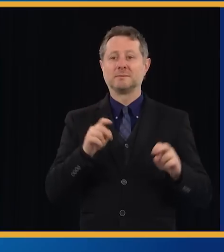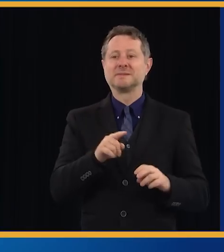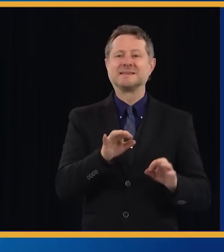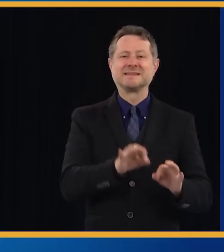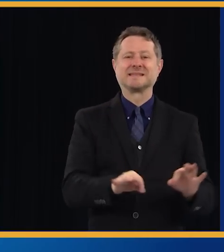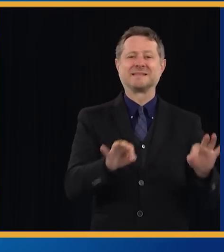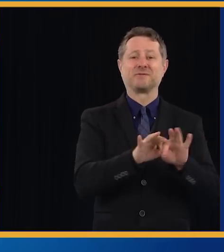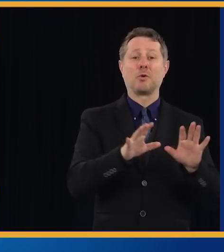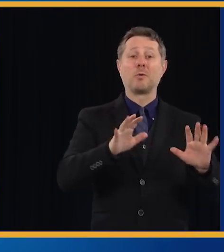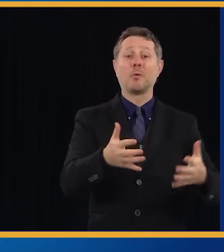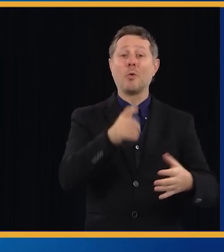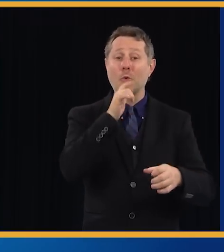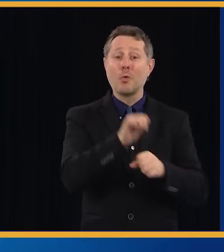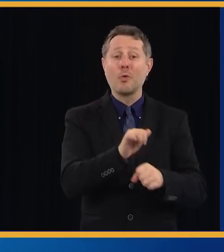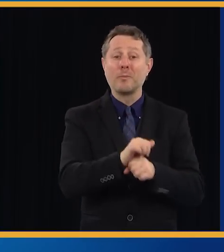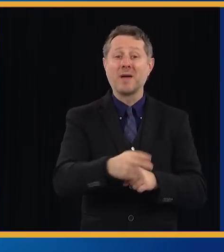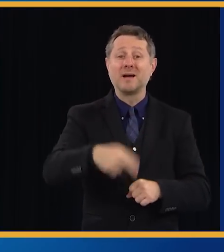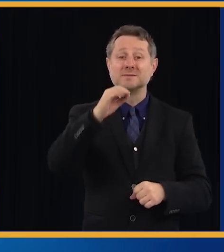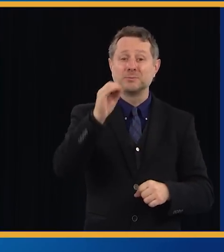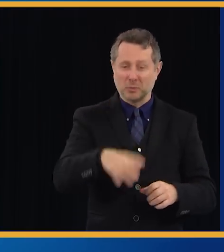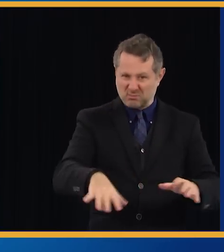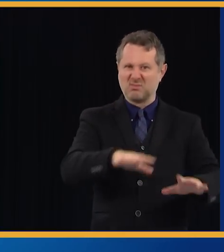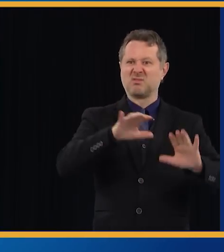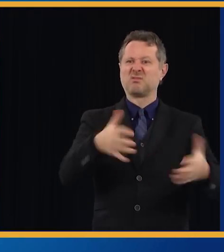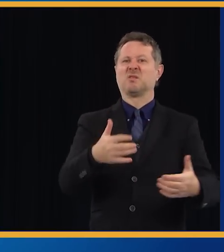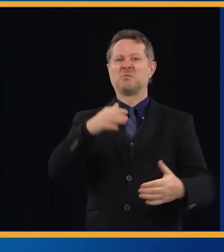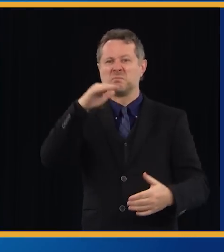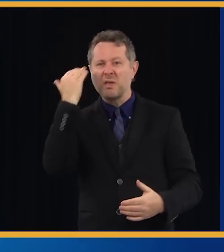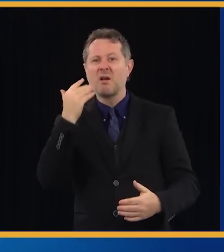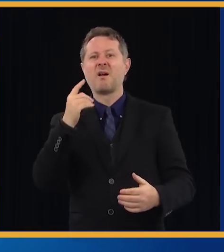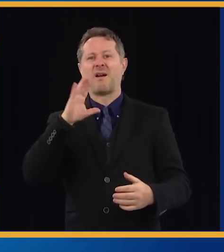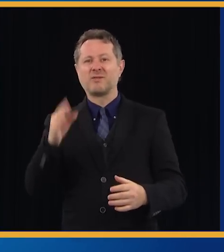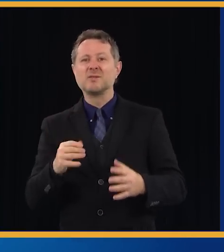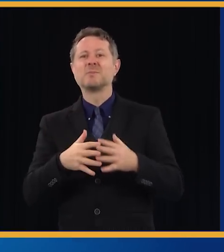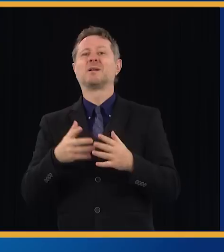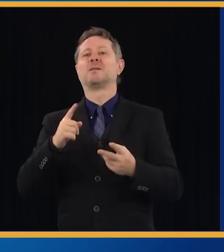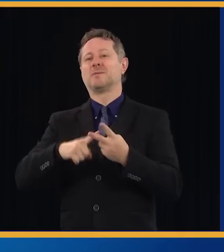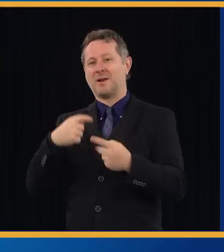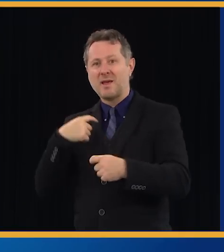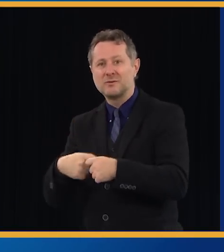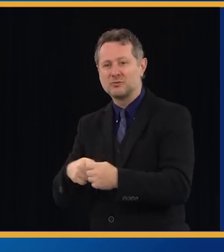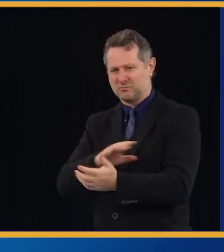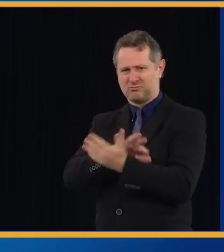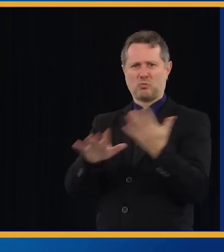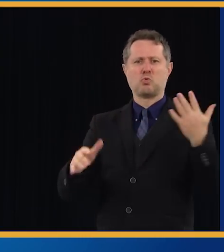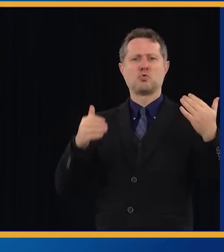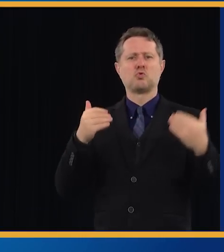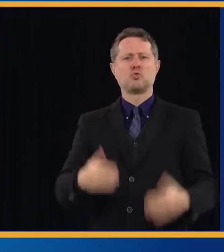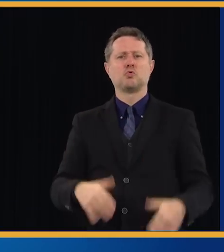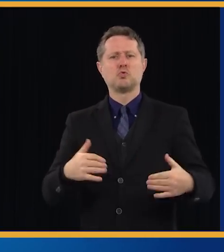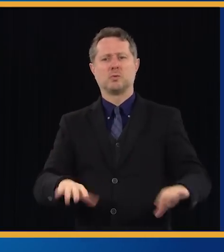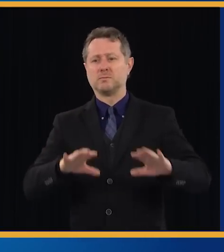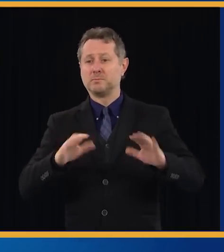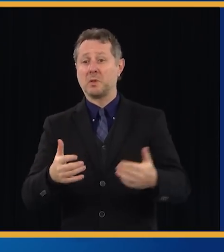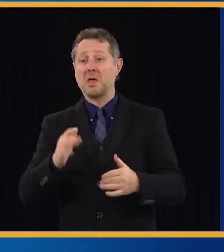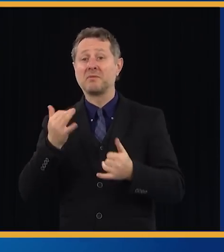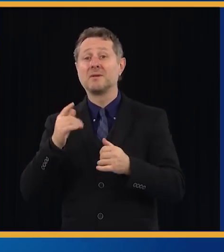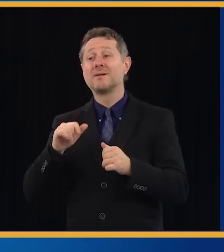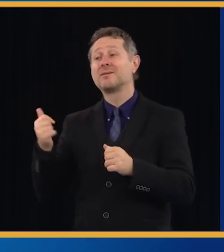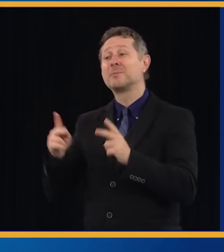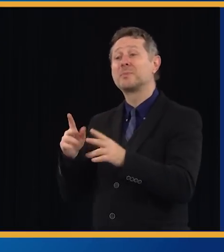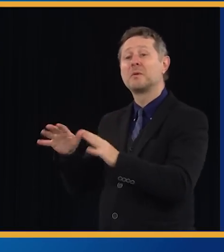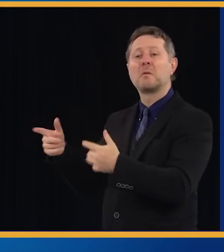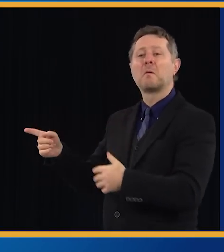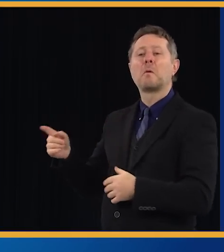Latino. And while everyone else or many other people had the opportunity to lock down at home, as terrible as that